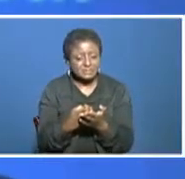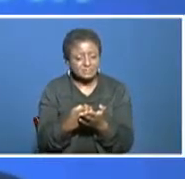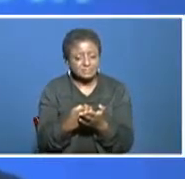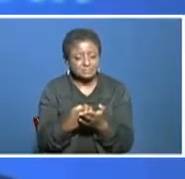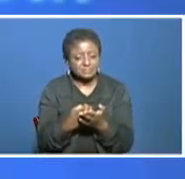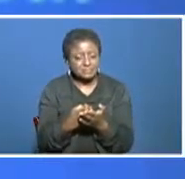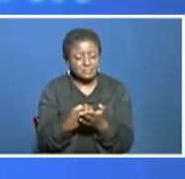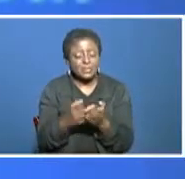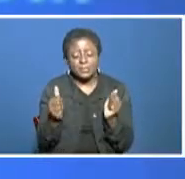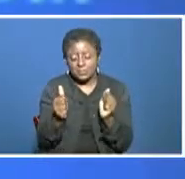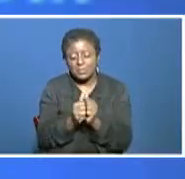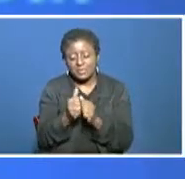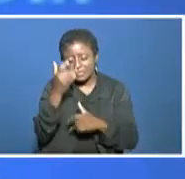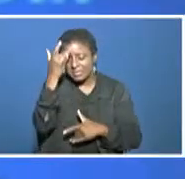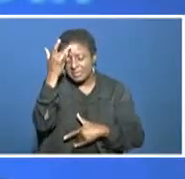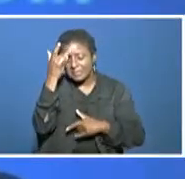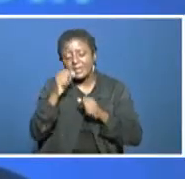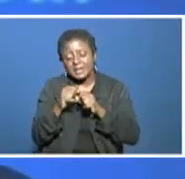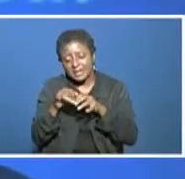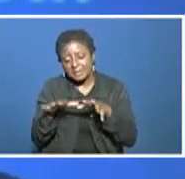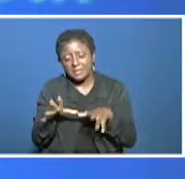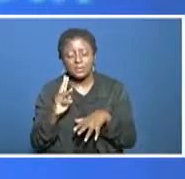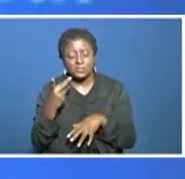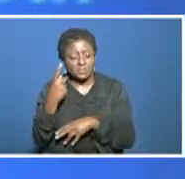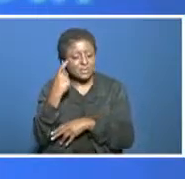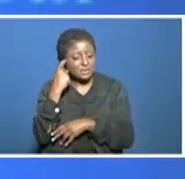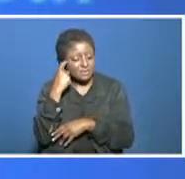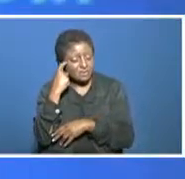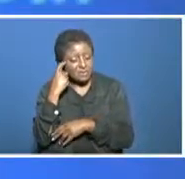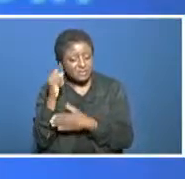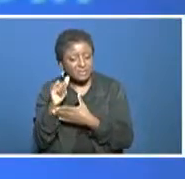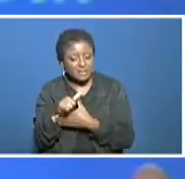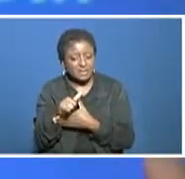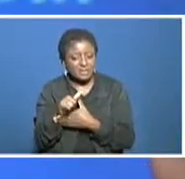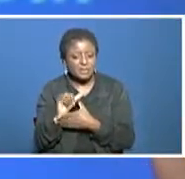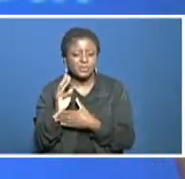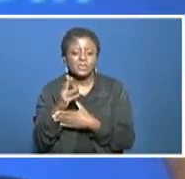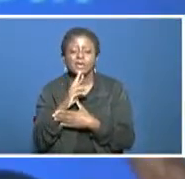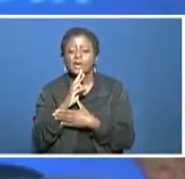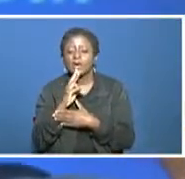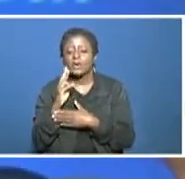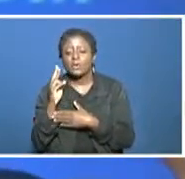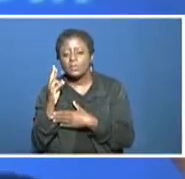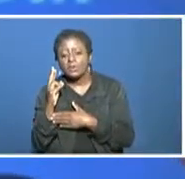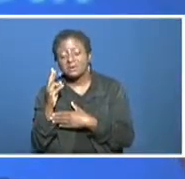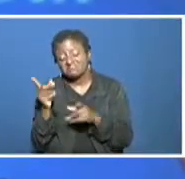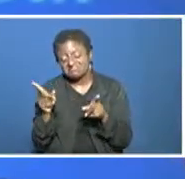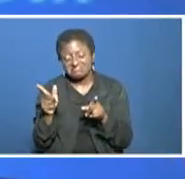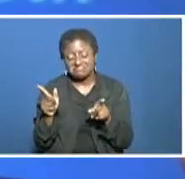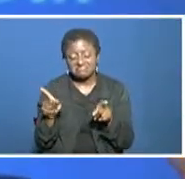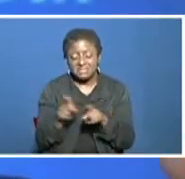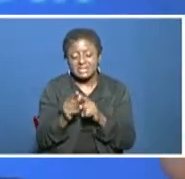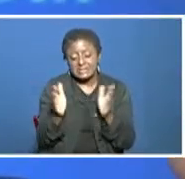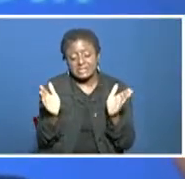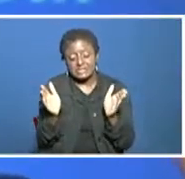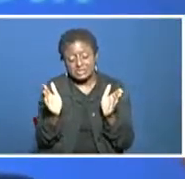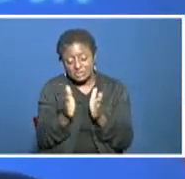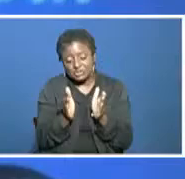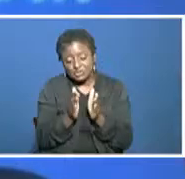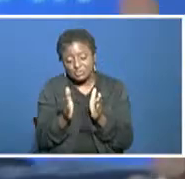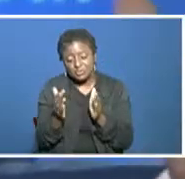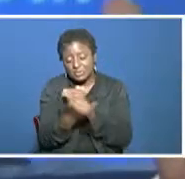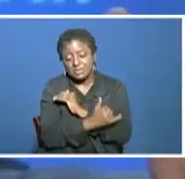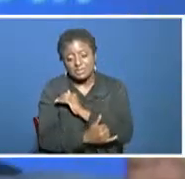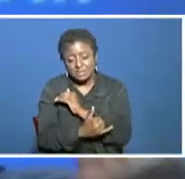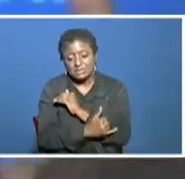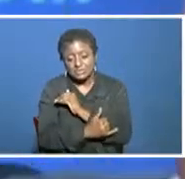that with the pandemic, we thought that we were, as a small island developing states, we were not